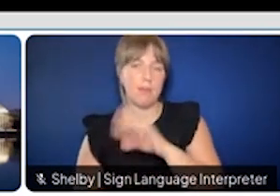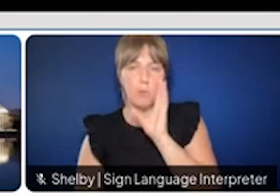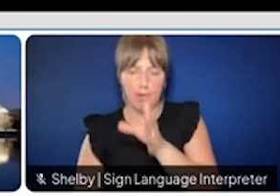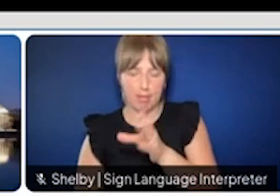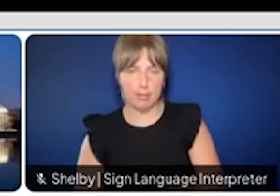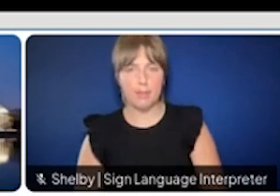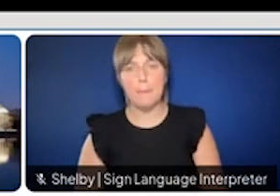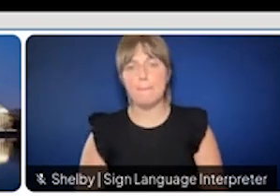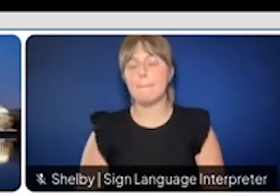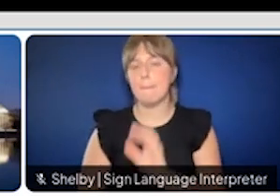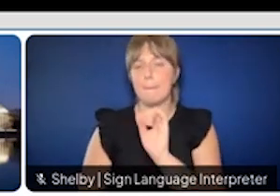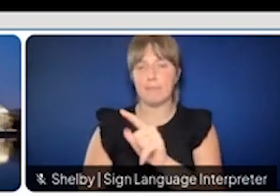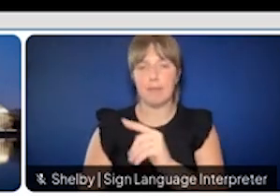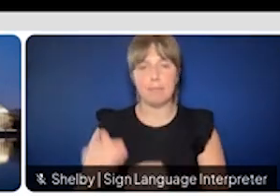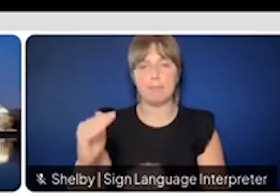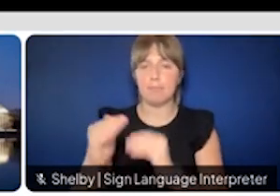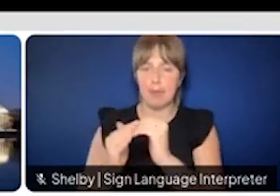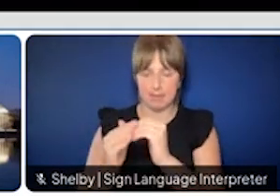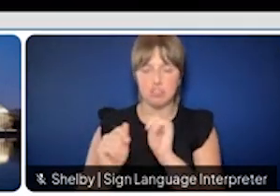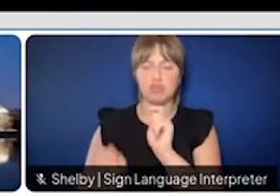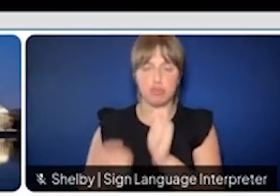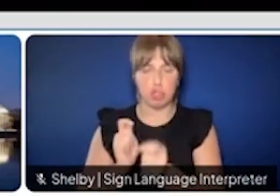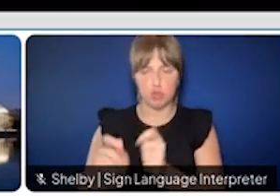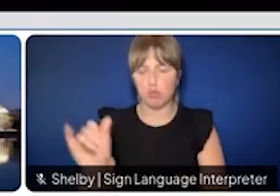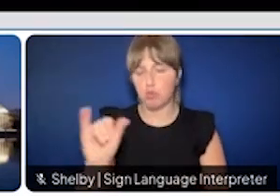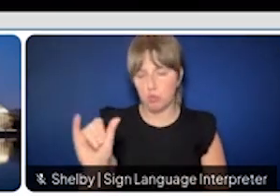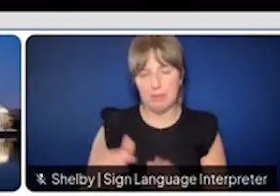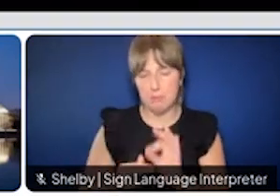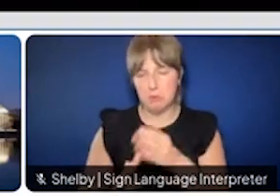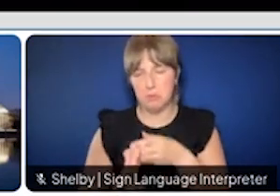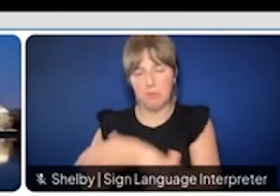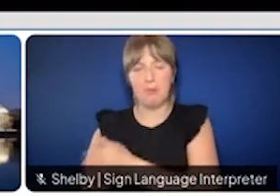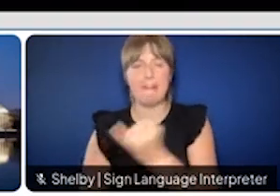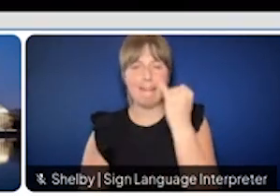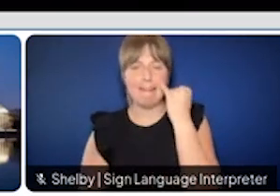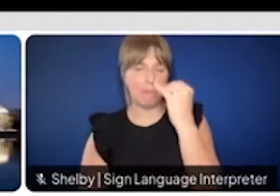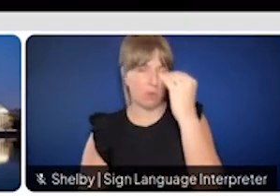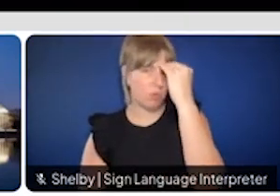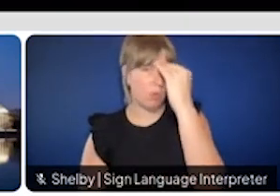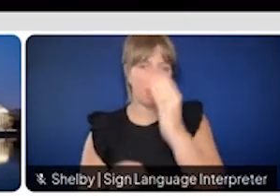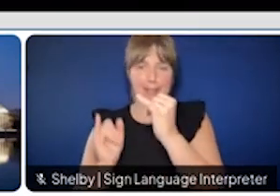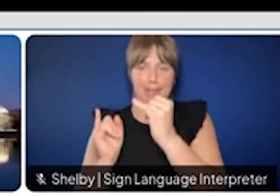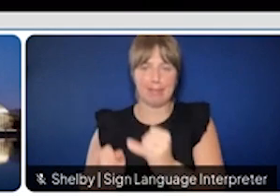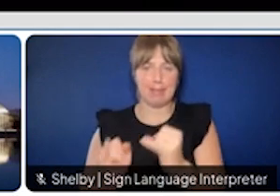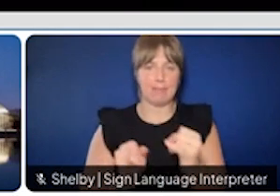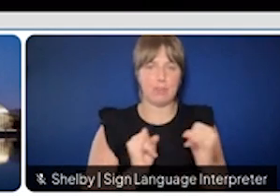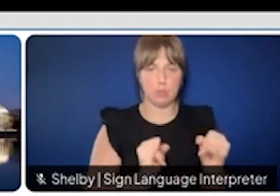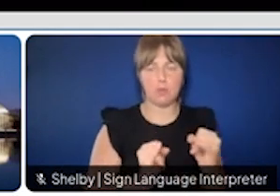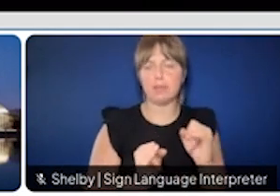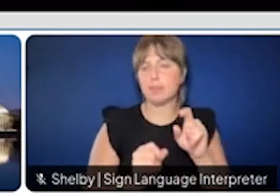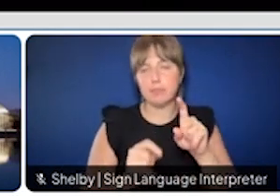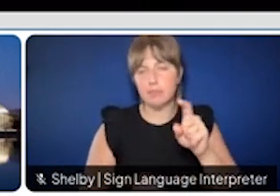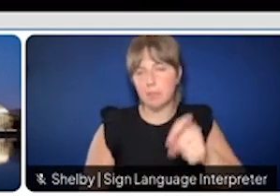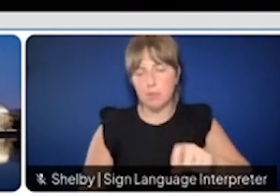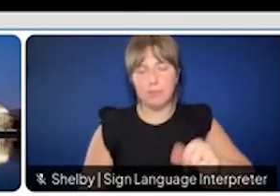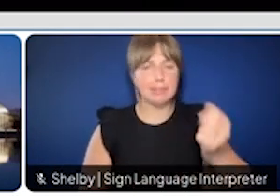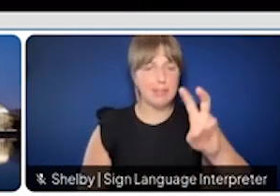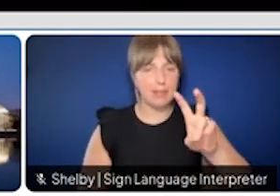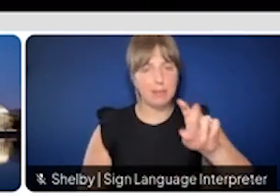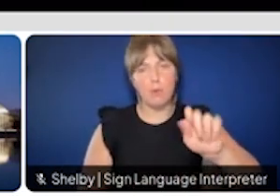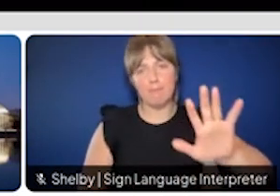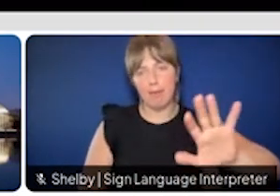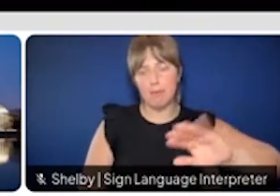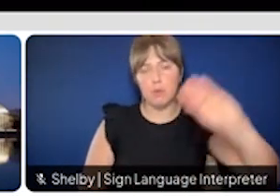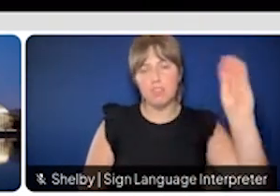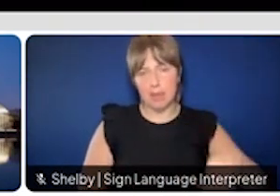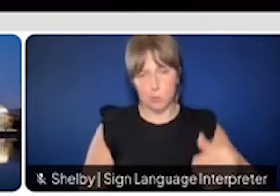you can change that sell max like I mentioned before. If you know on an individual basis it's supposed to be 17.5%, you can make that change.